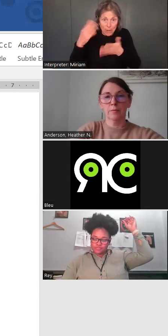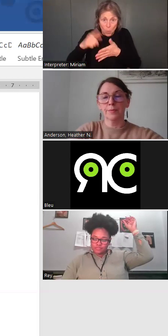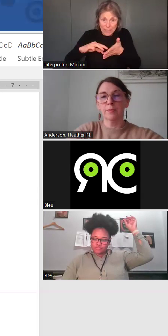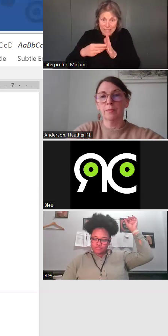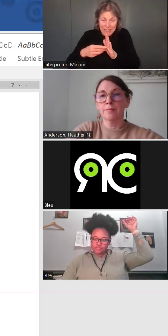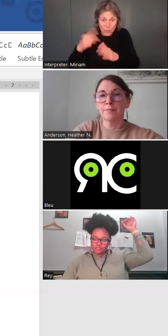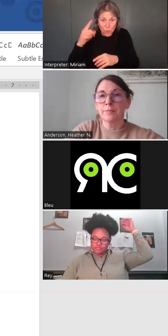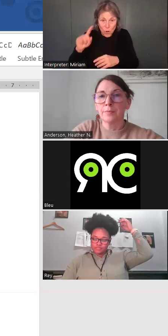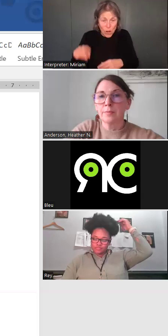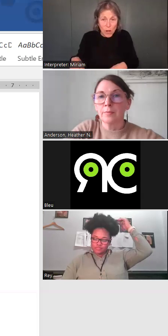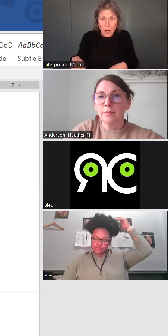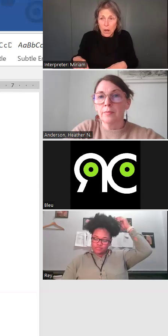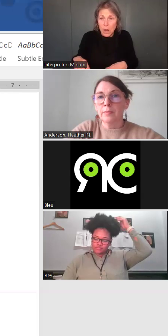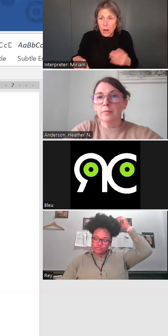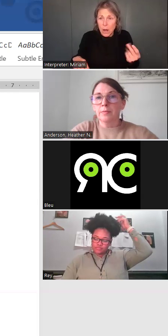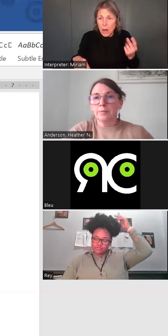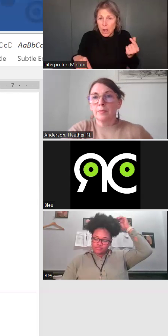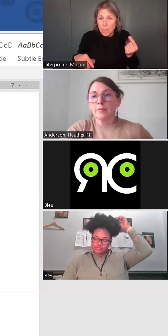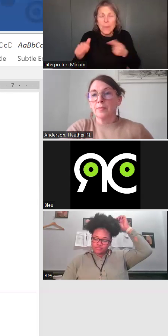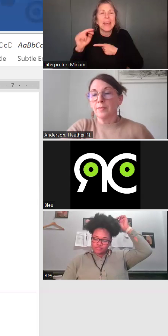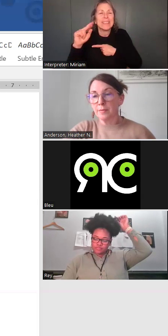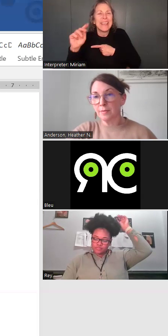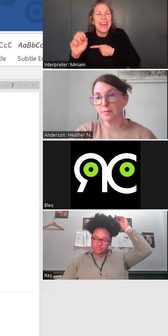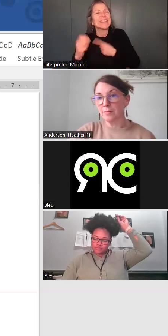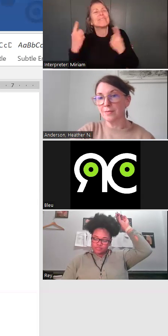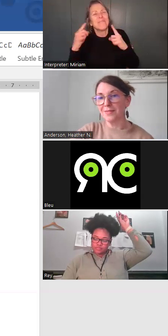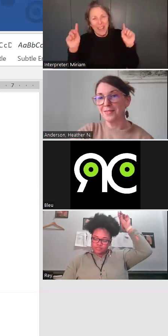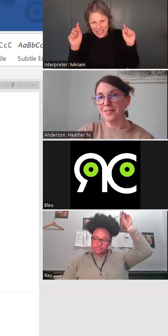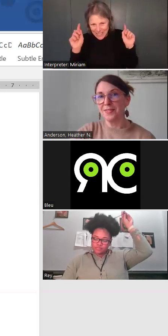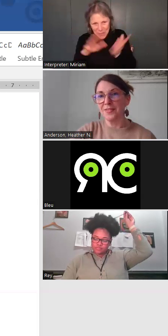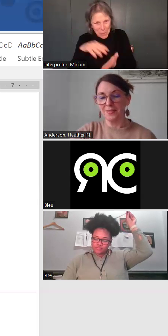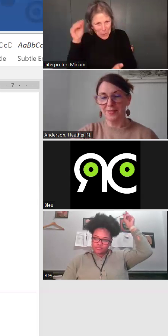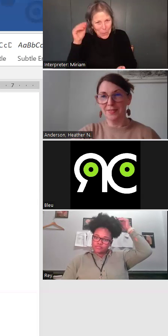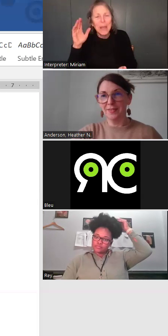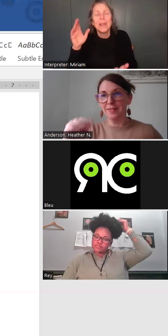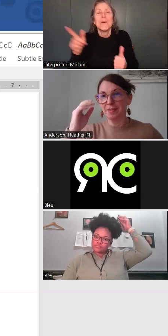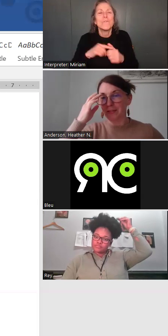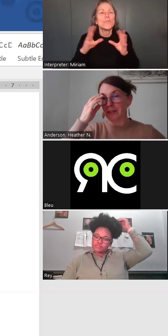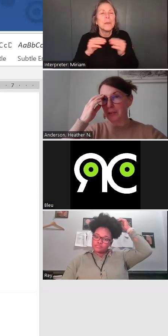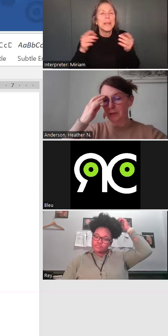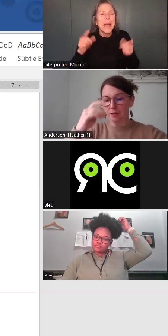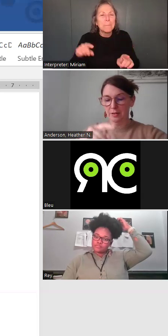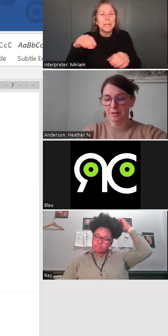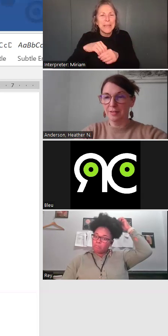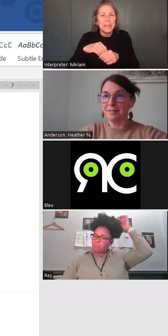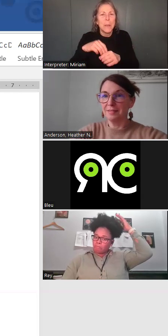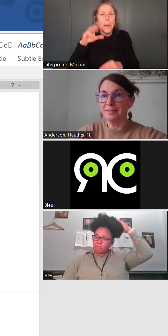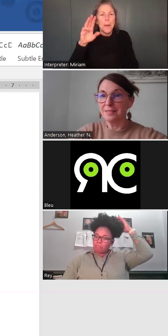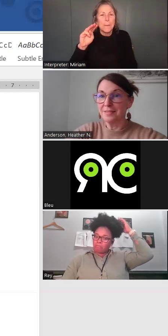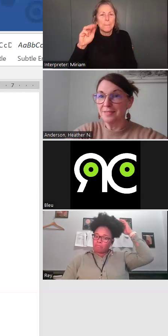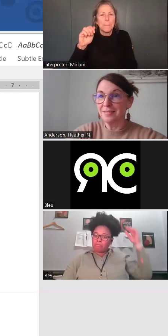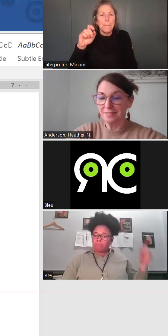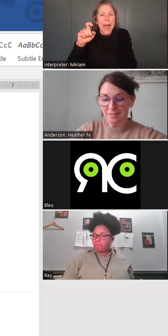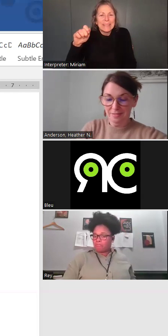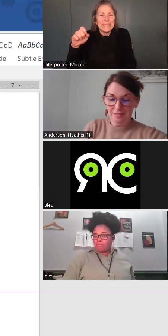the I forgot. It's, I finally found out it stands for, their first meeting was at Max's. Oh,